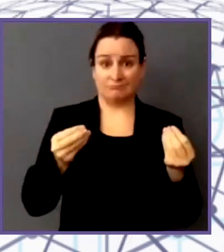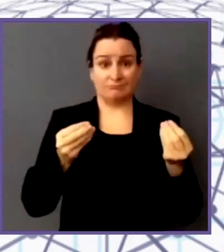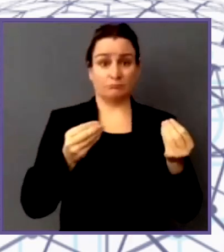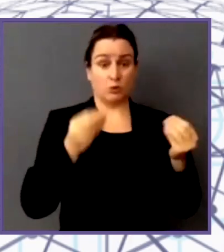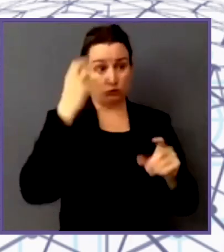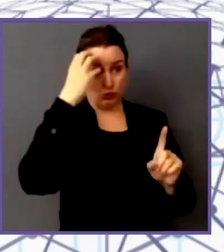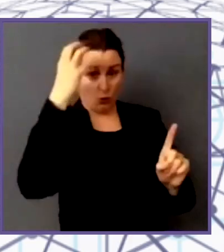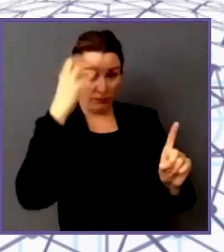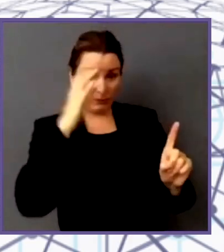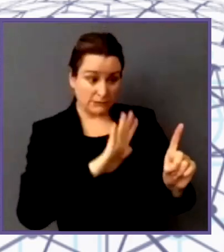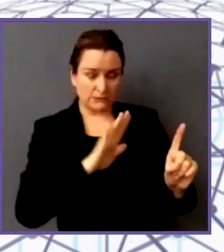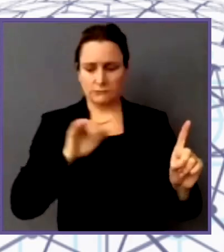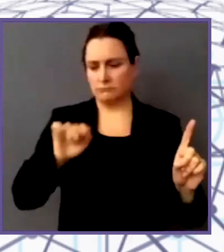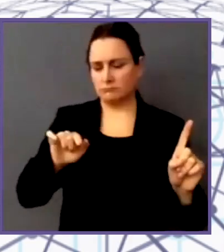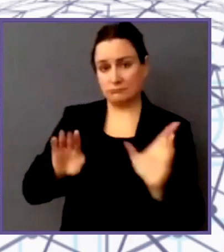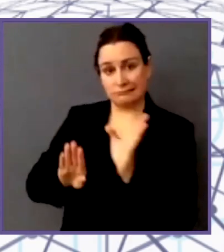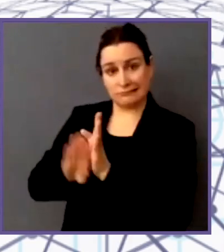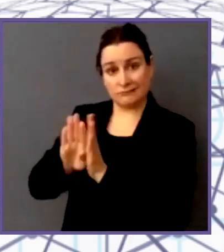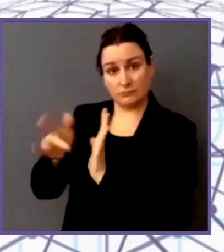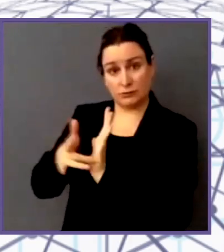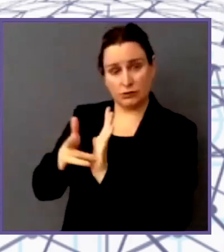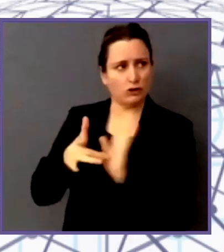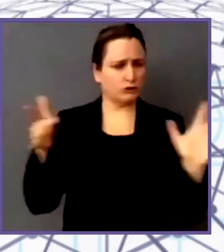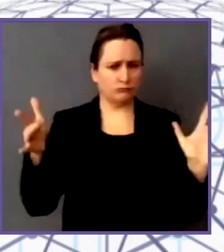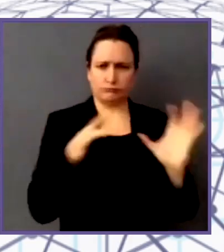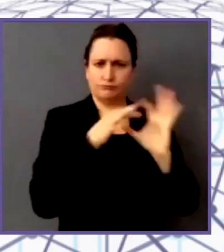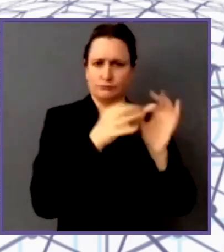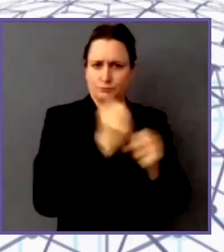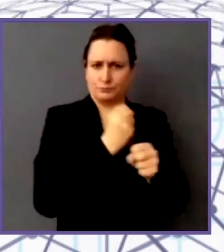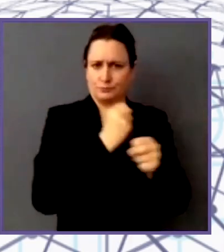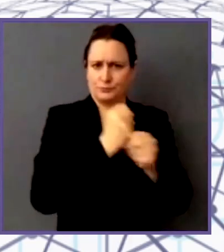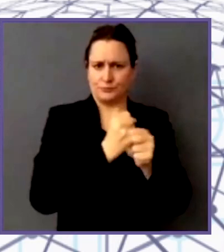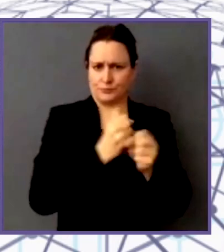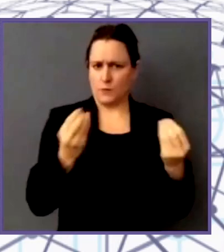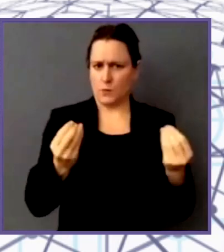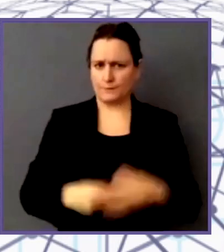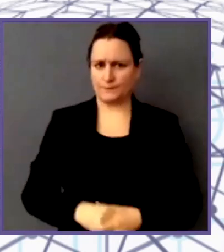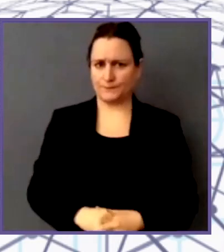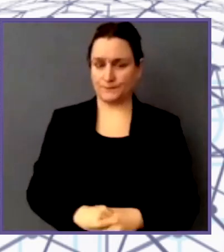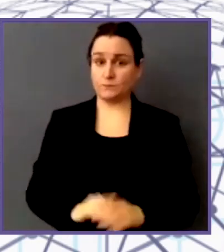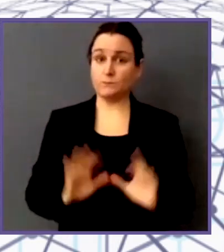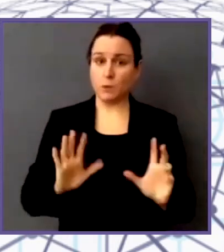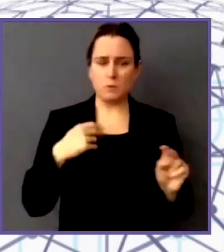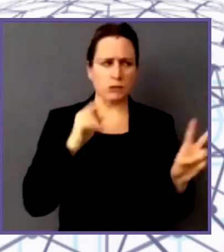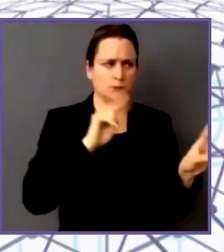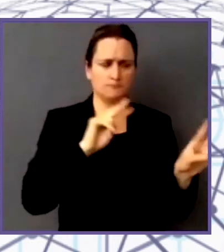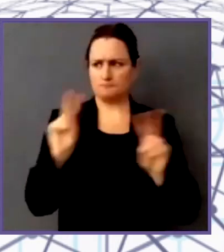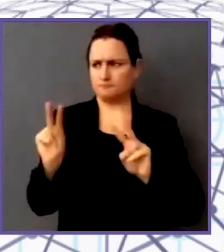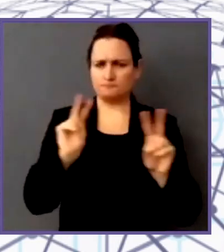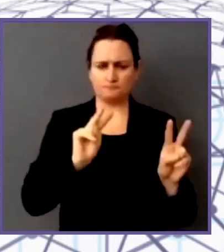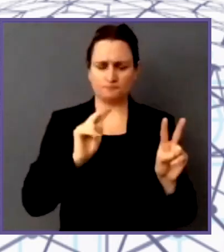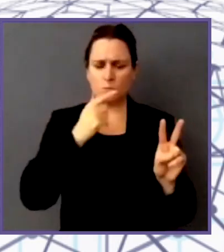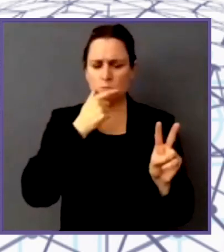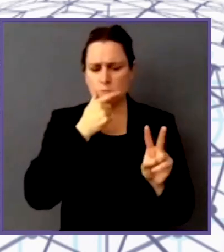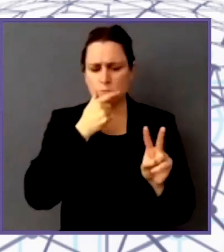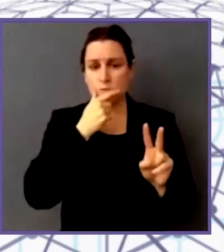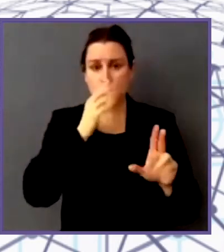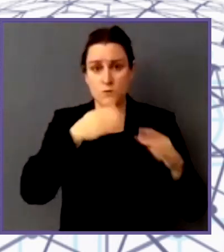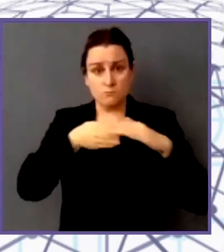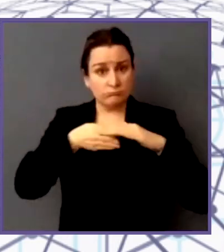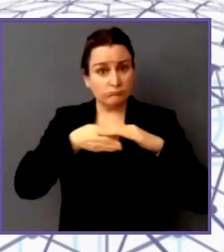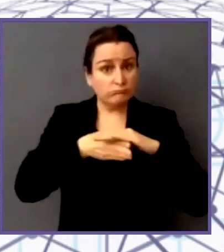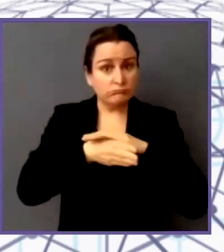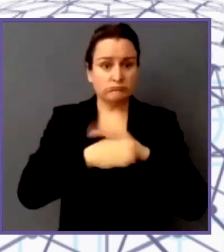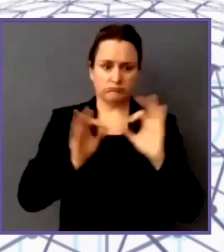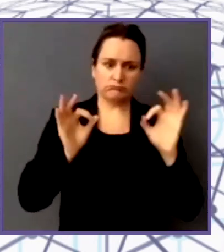industry stakeholders in those cities. We recognise that to create inclusive cities is a collaborative effort, and there's a